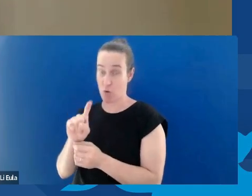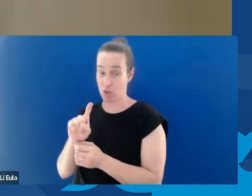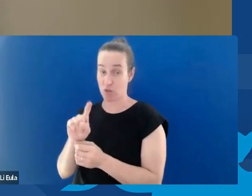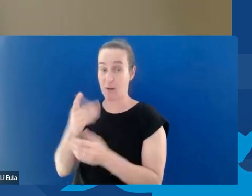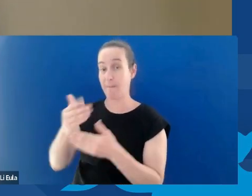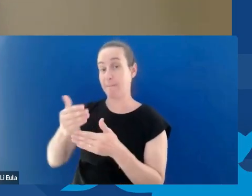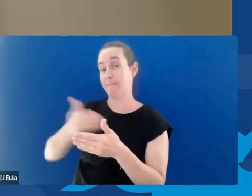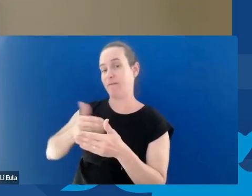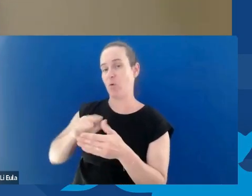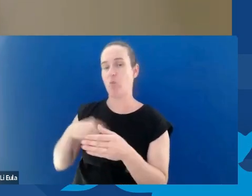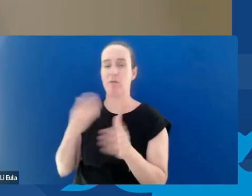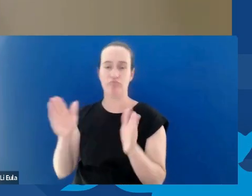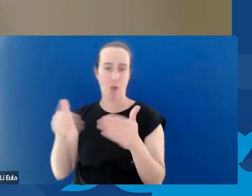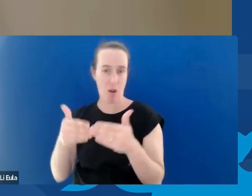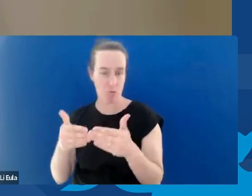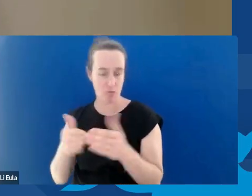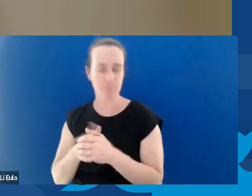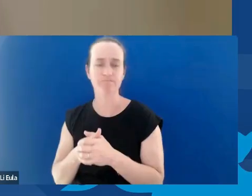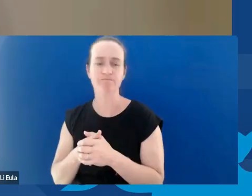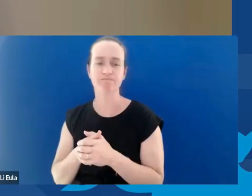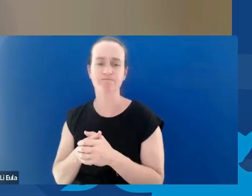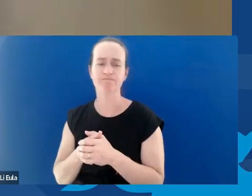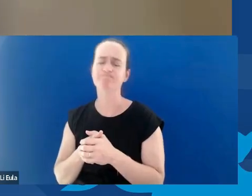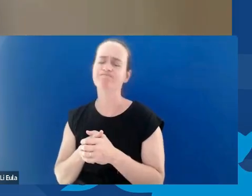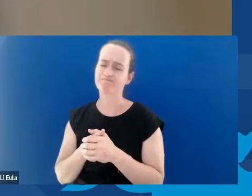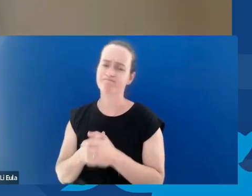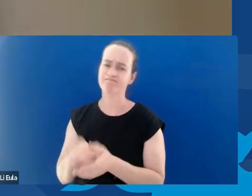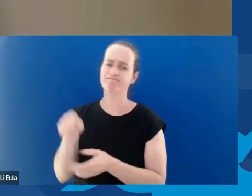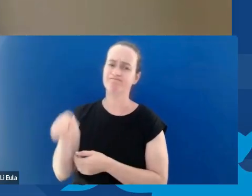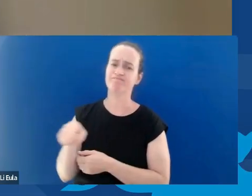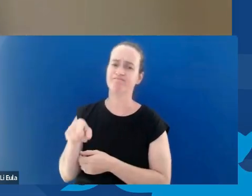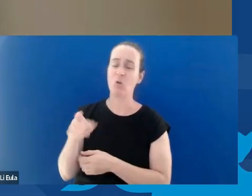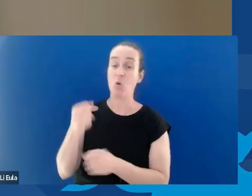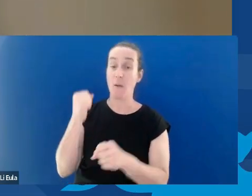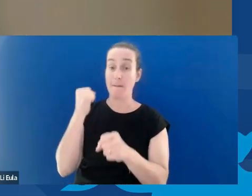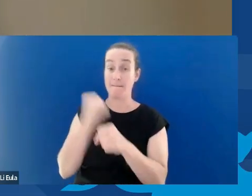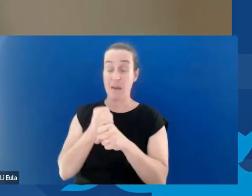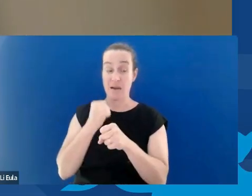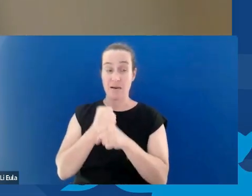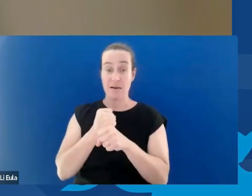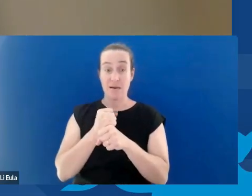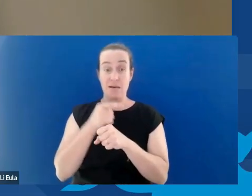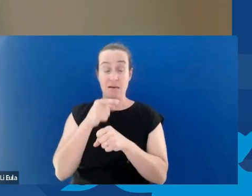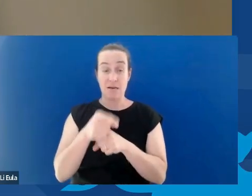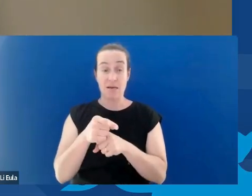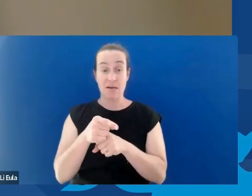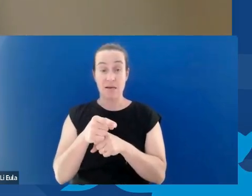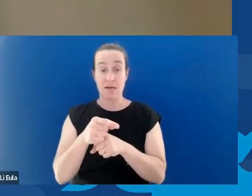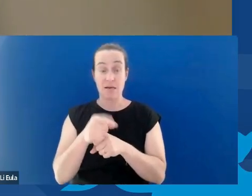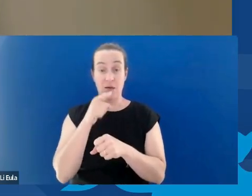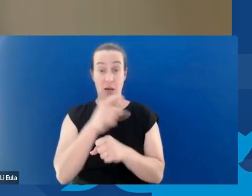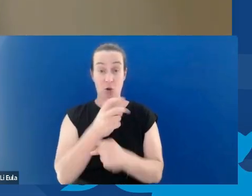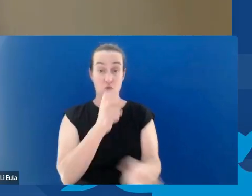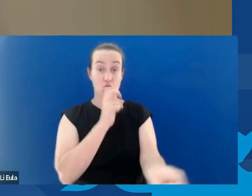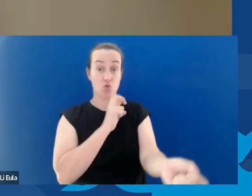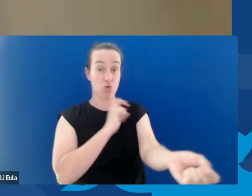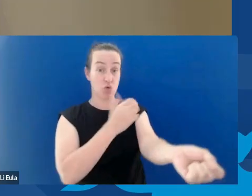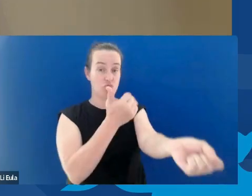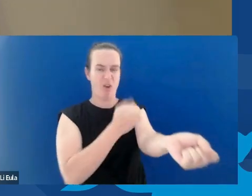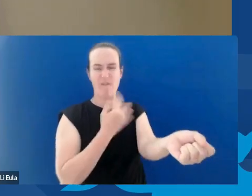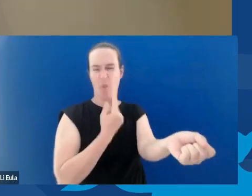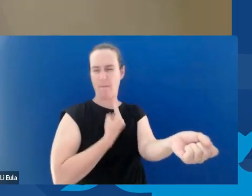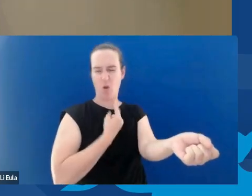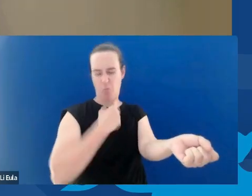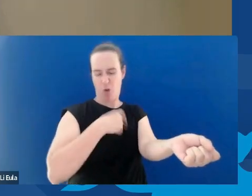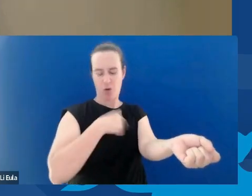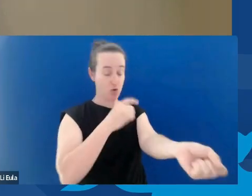to closing up. What is the role of decriminalization of drugs for personal use, what